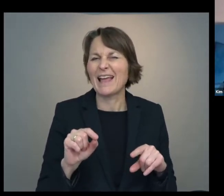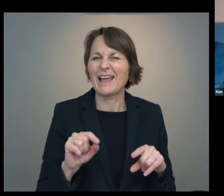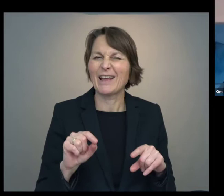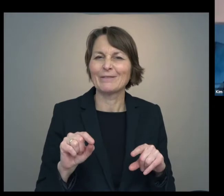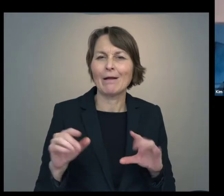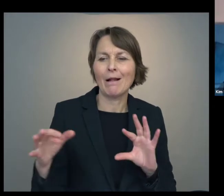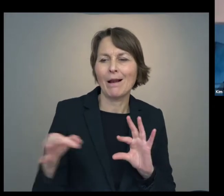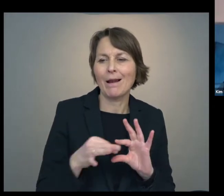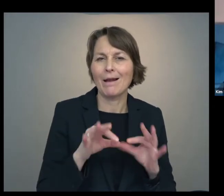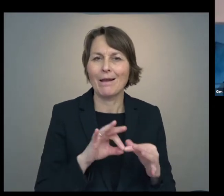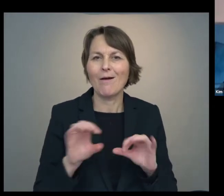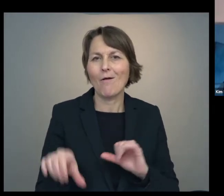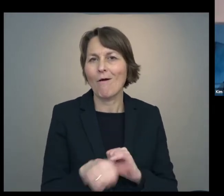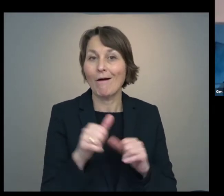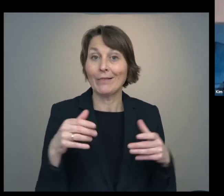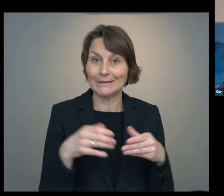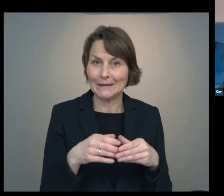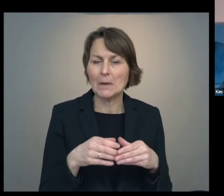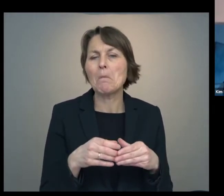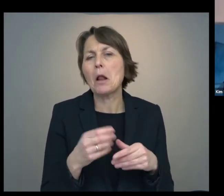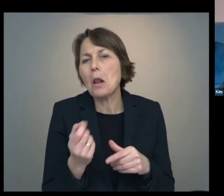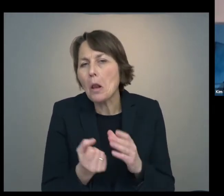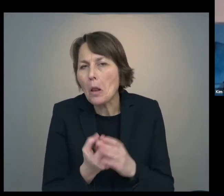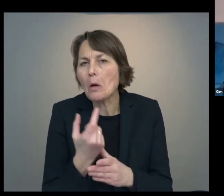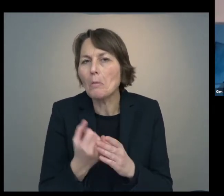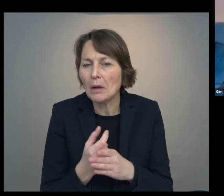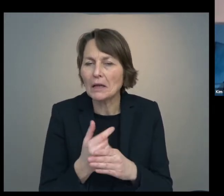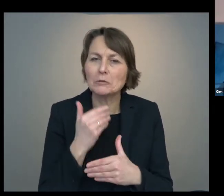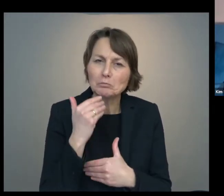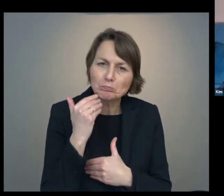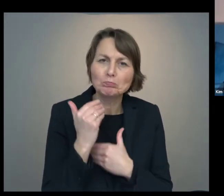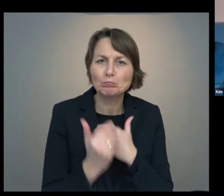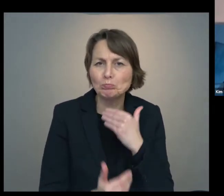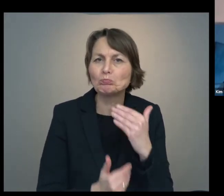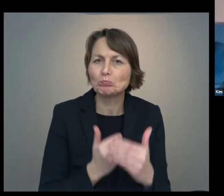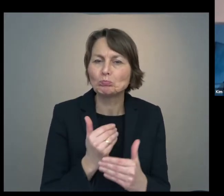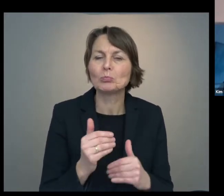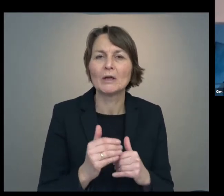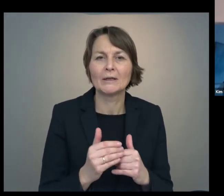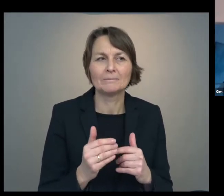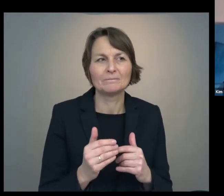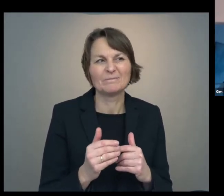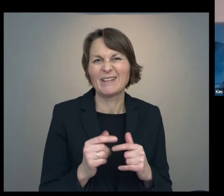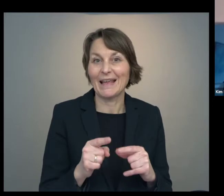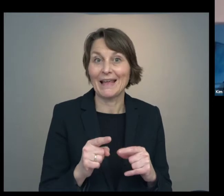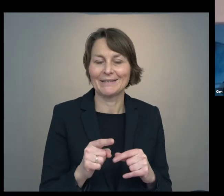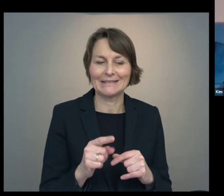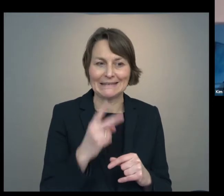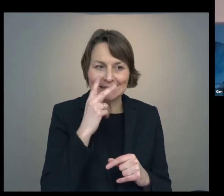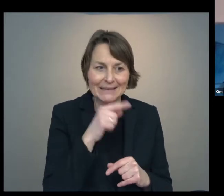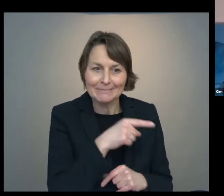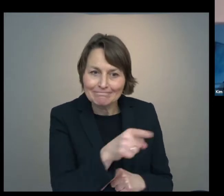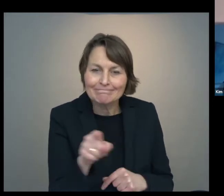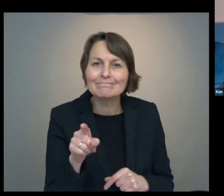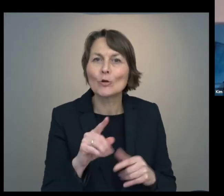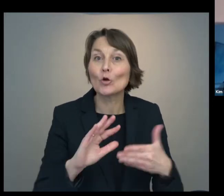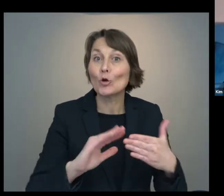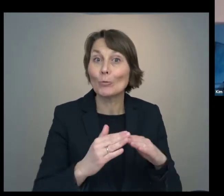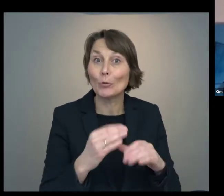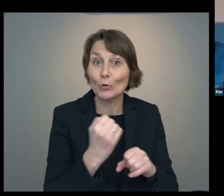still cracks on, and there's still some stuff happening for 8, and of course a lot of